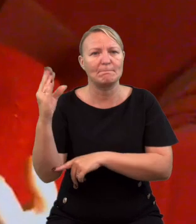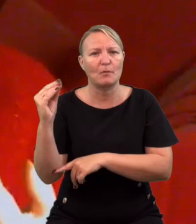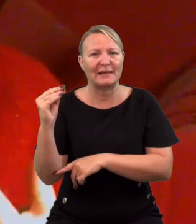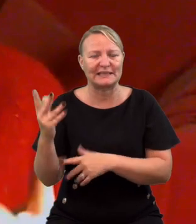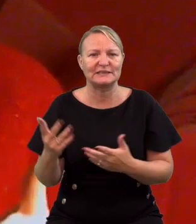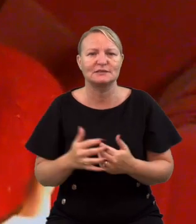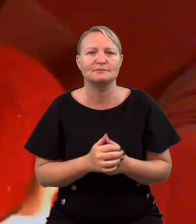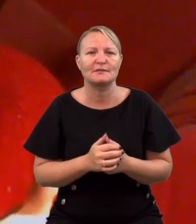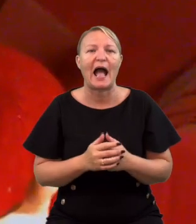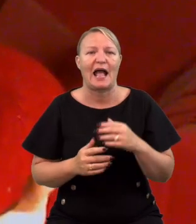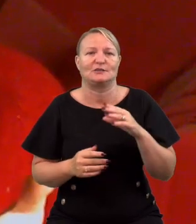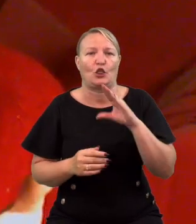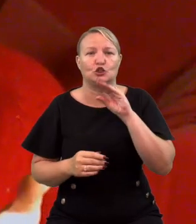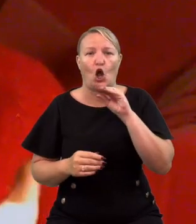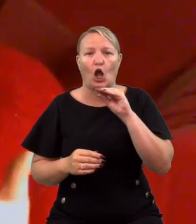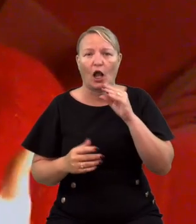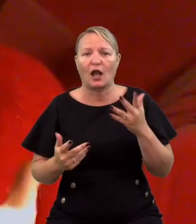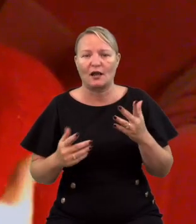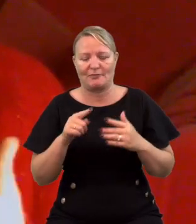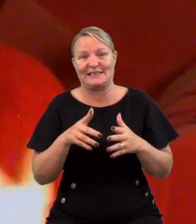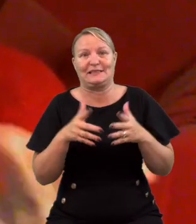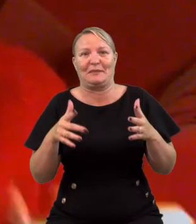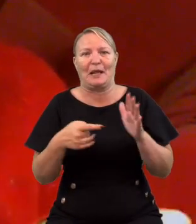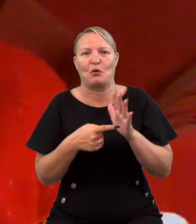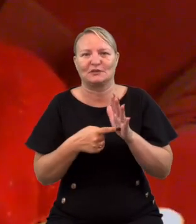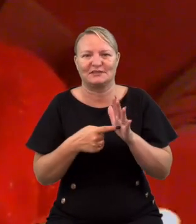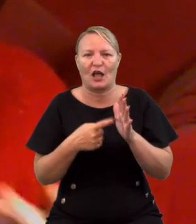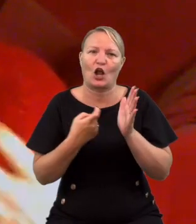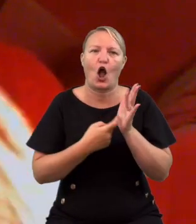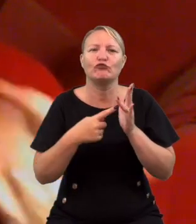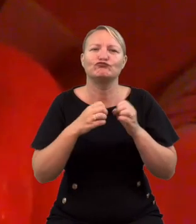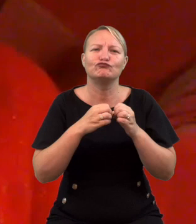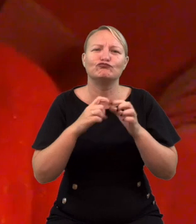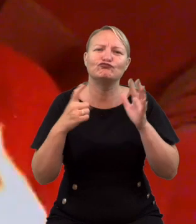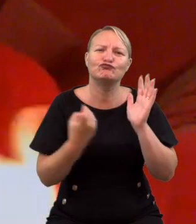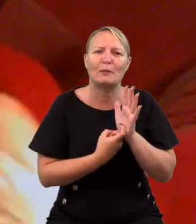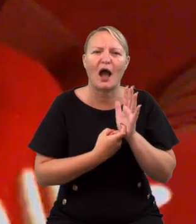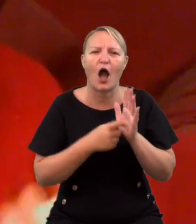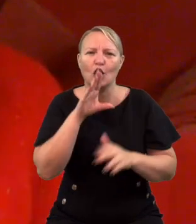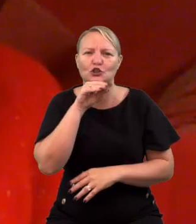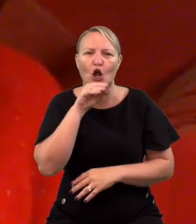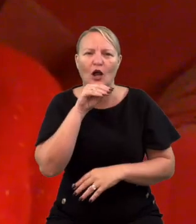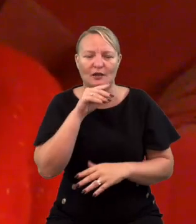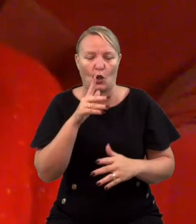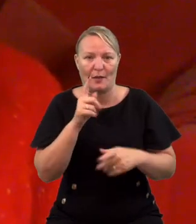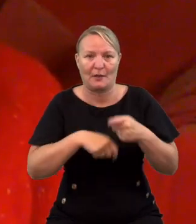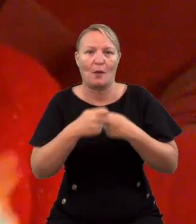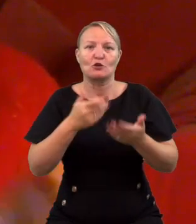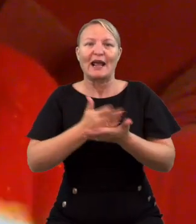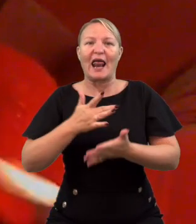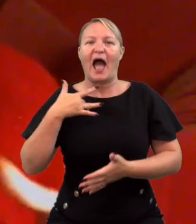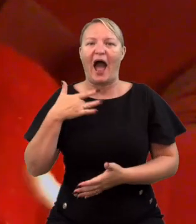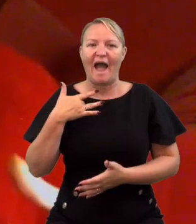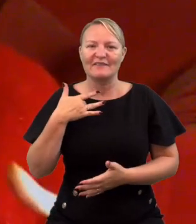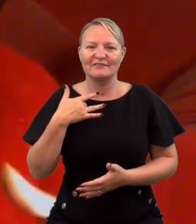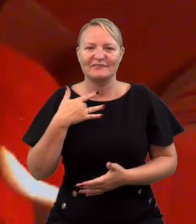wooden puppet, and the duck, which is a really important character, it's a rubber duck that comes to life. And it needs